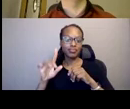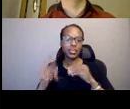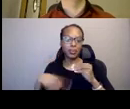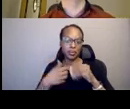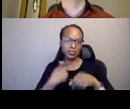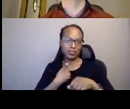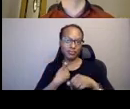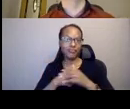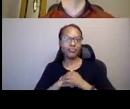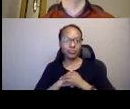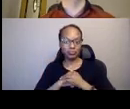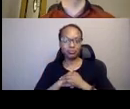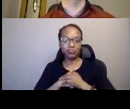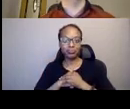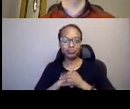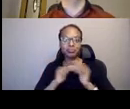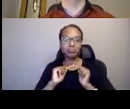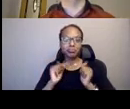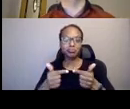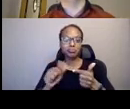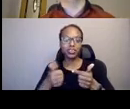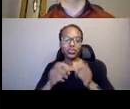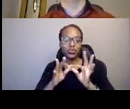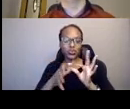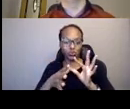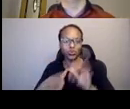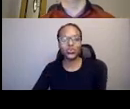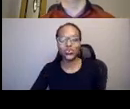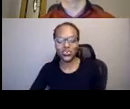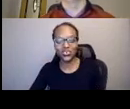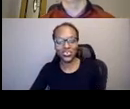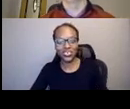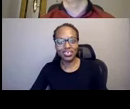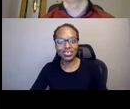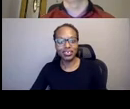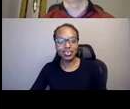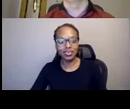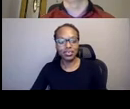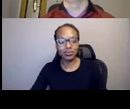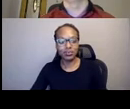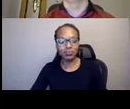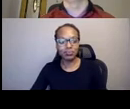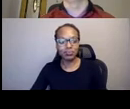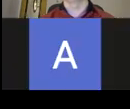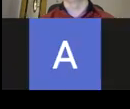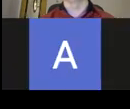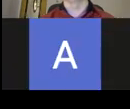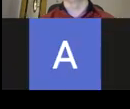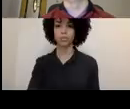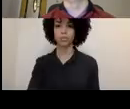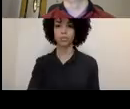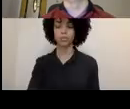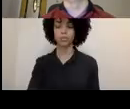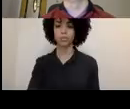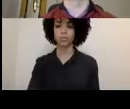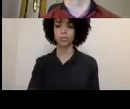please. And Andy, today, Andy, one second. I just we're gonna move on pretty soon to having the other